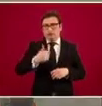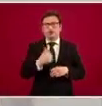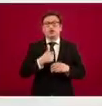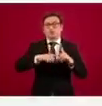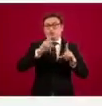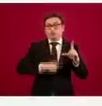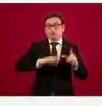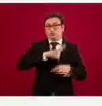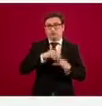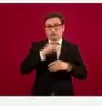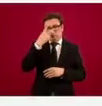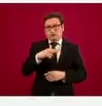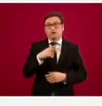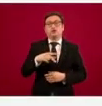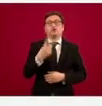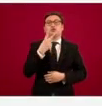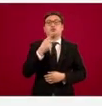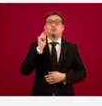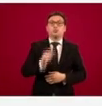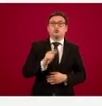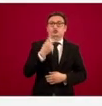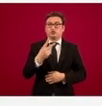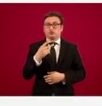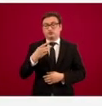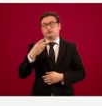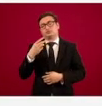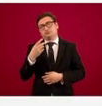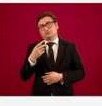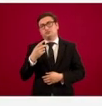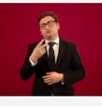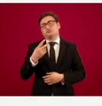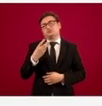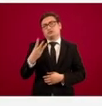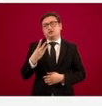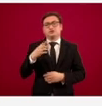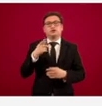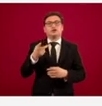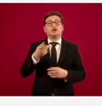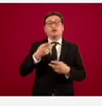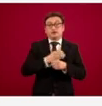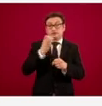cases, the number of deceased patients